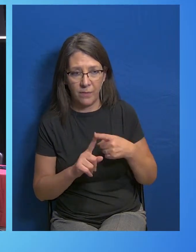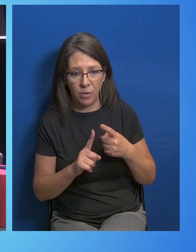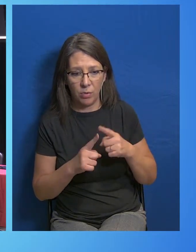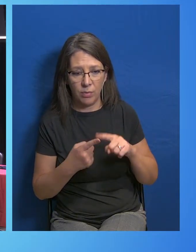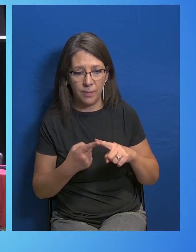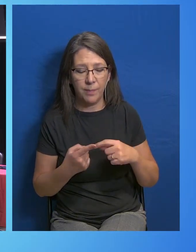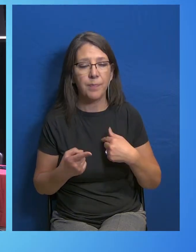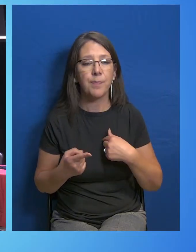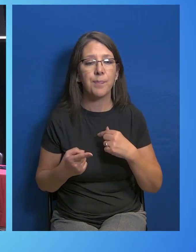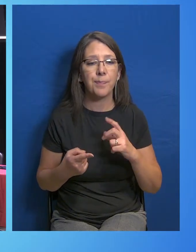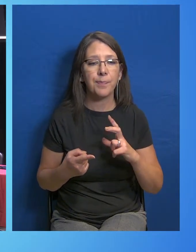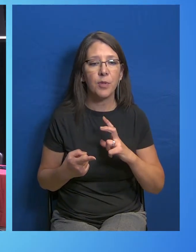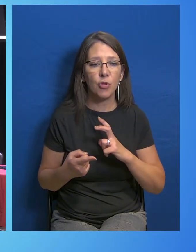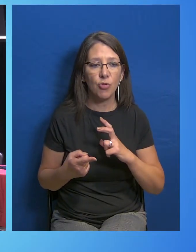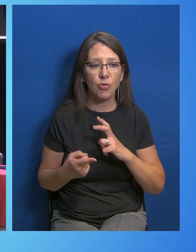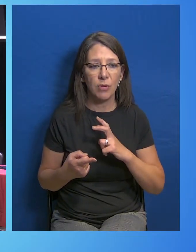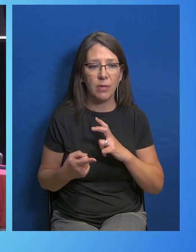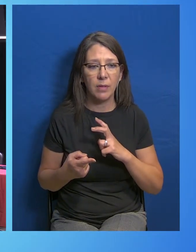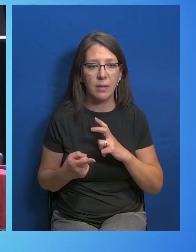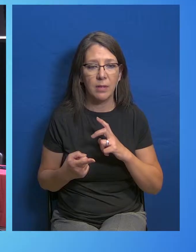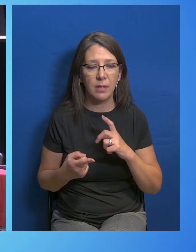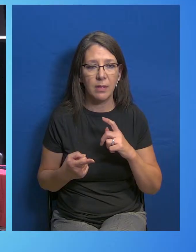Earl. Aye.